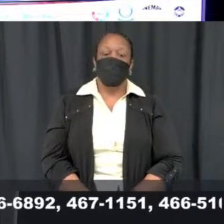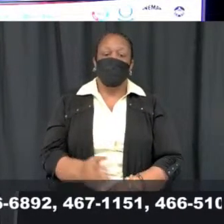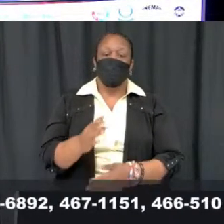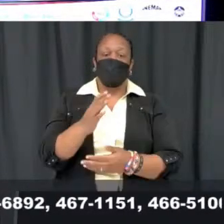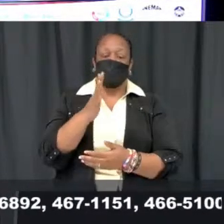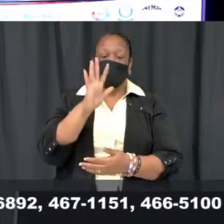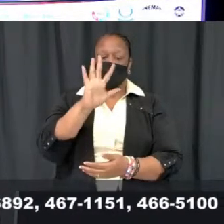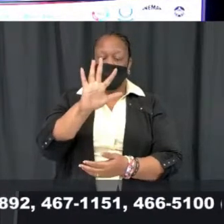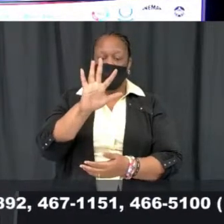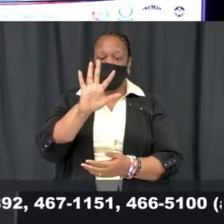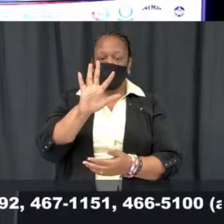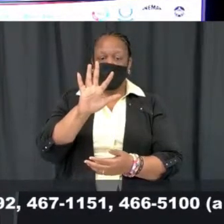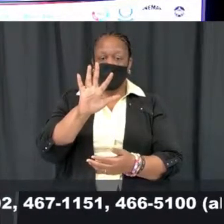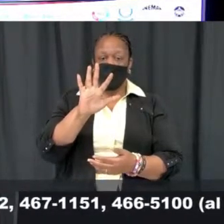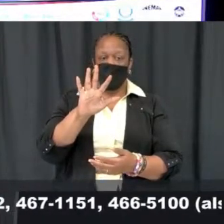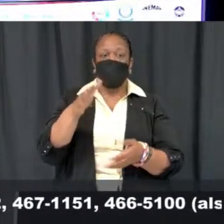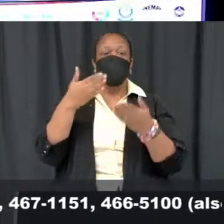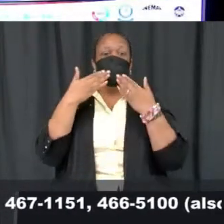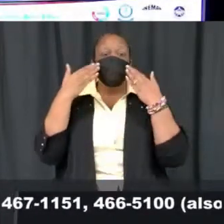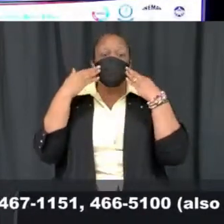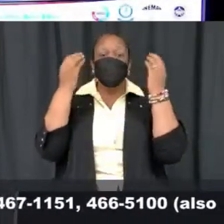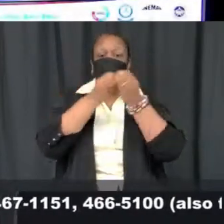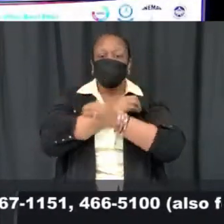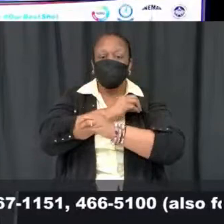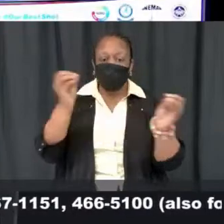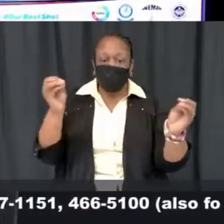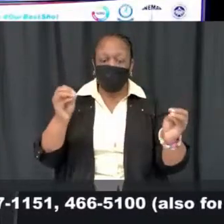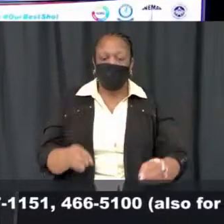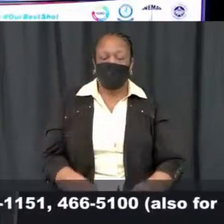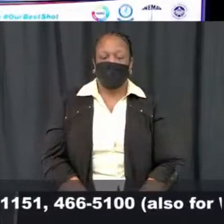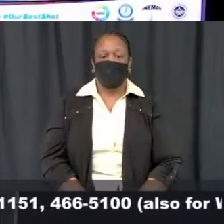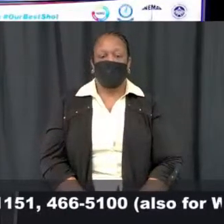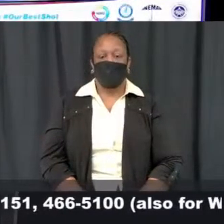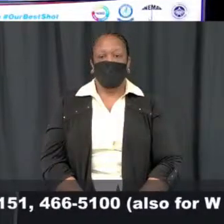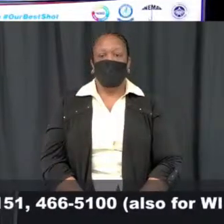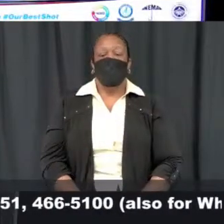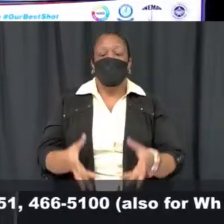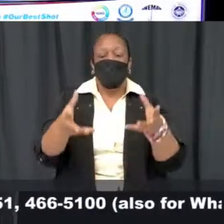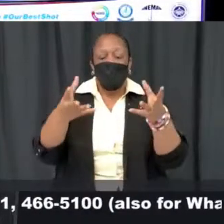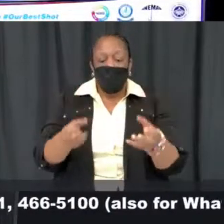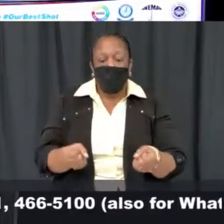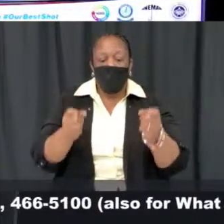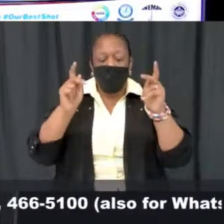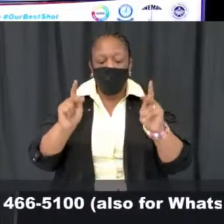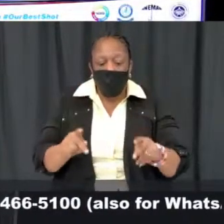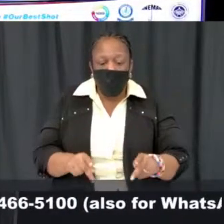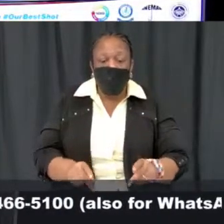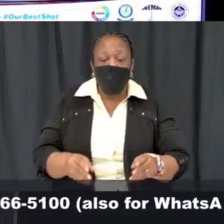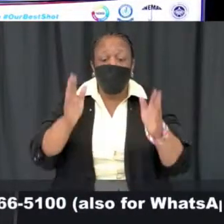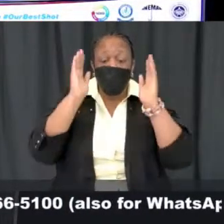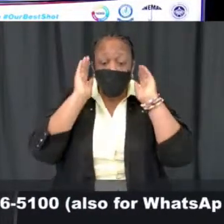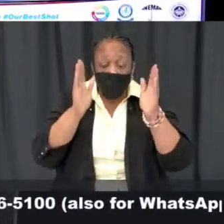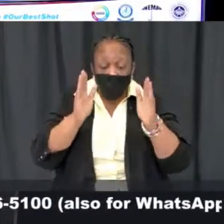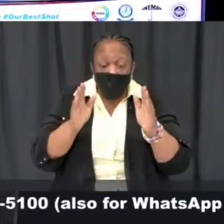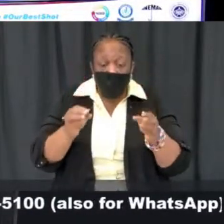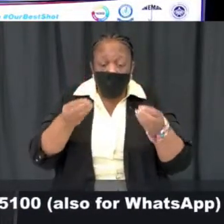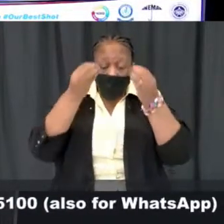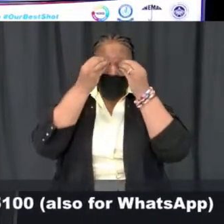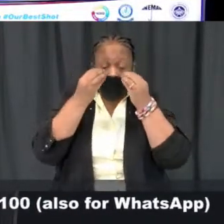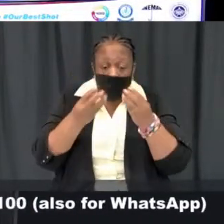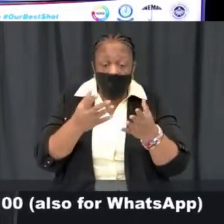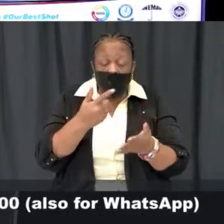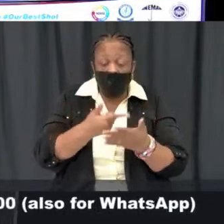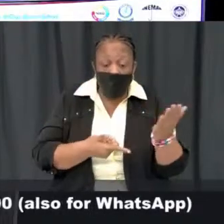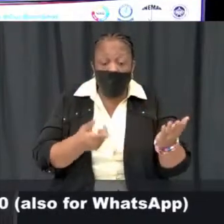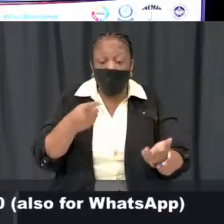public. We prefer voluntary compliance with the regulations. However, the police are prepared to do